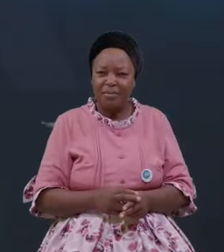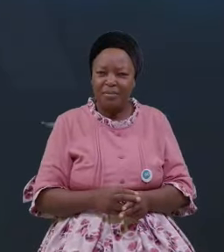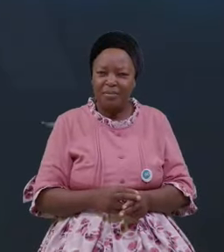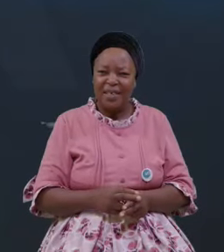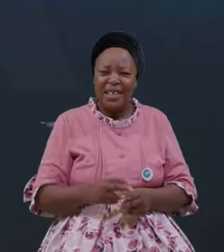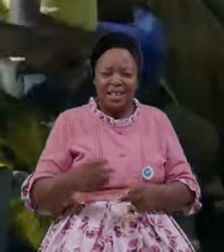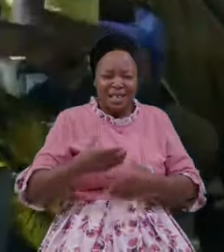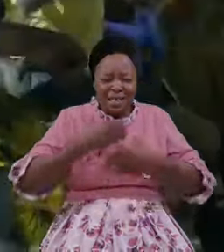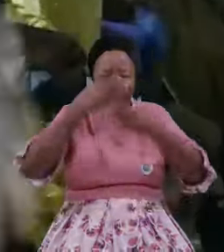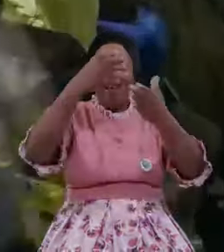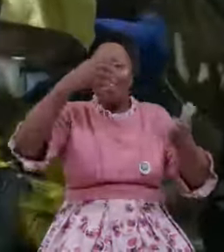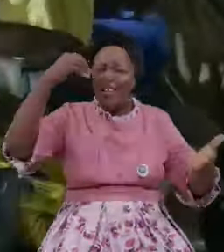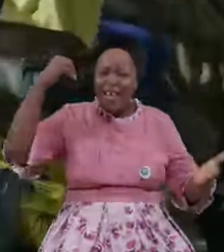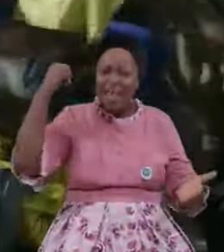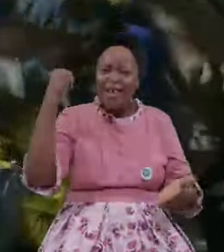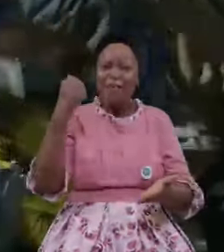Amen.